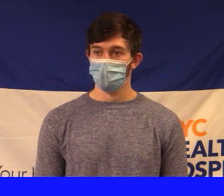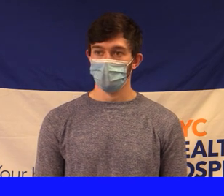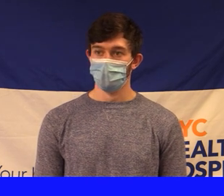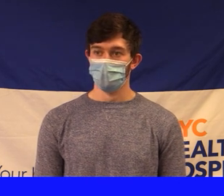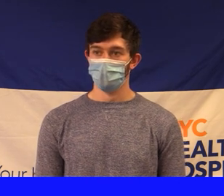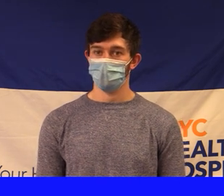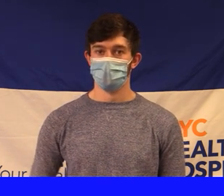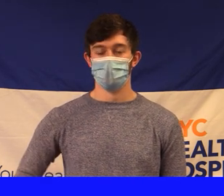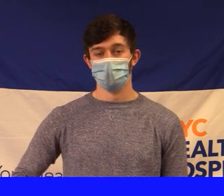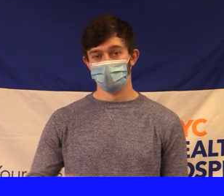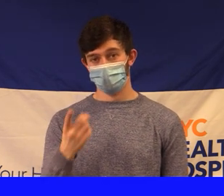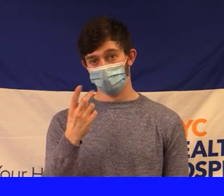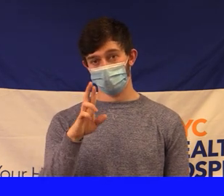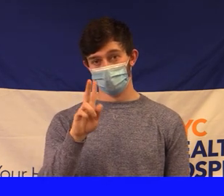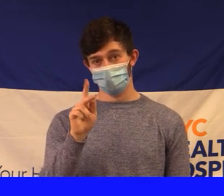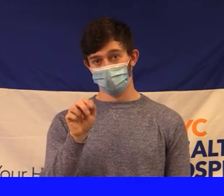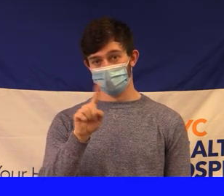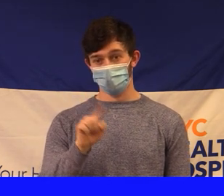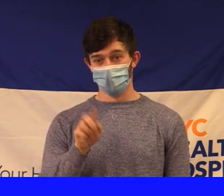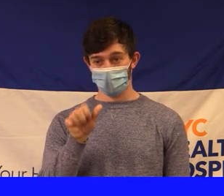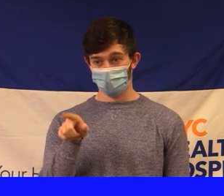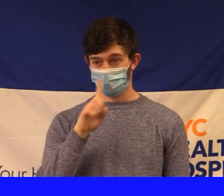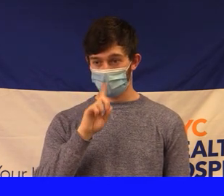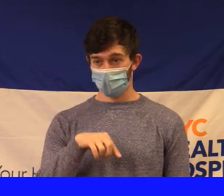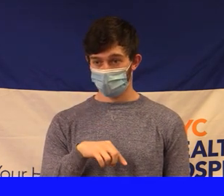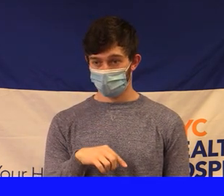Dr. Katz, can you respond?